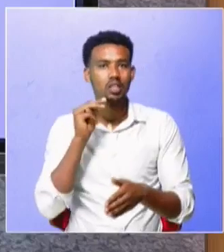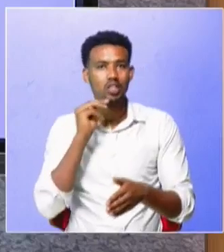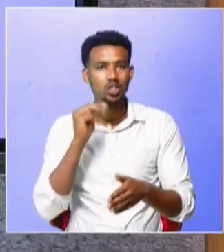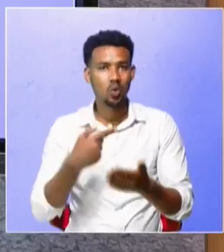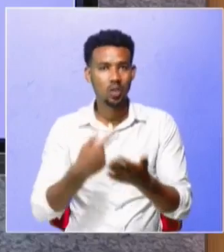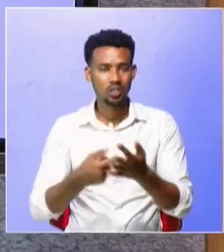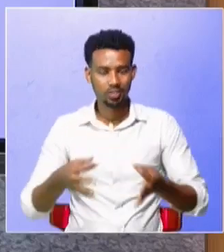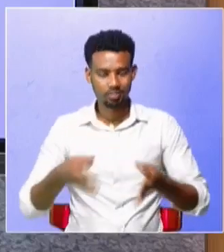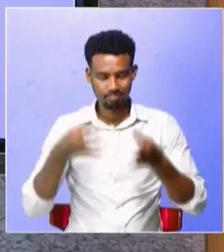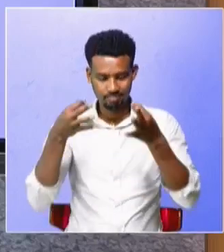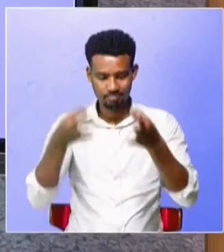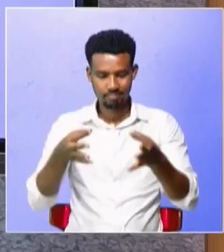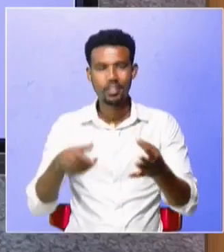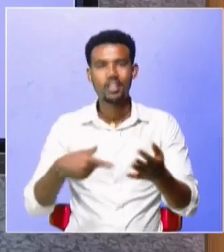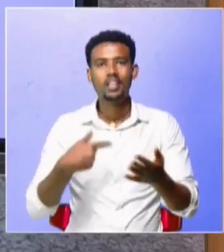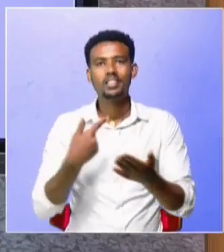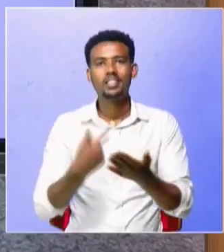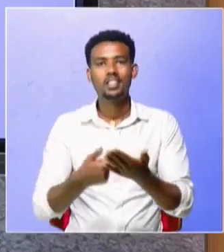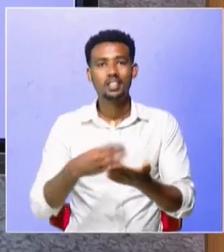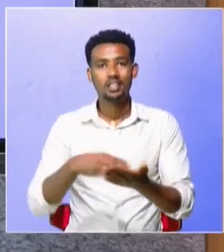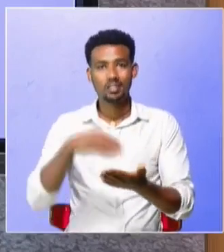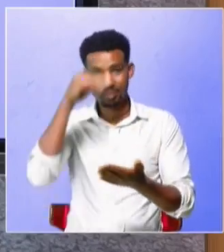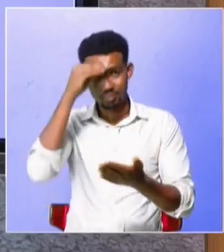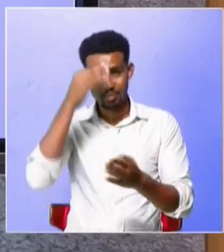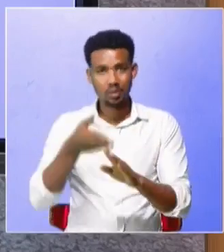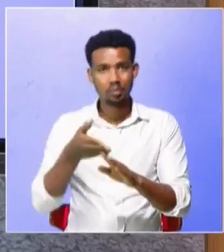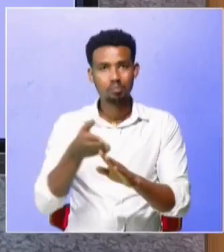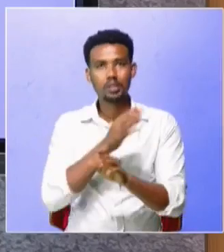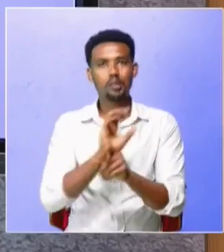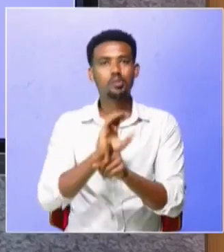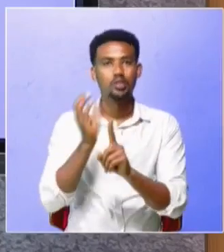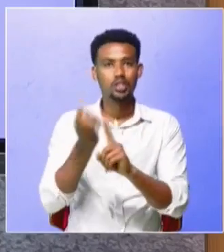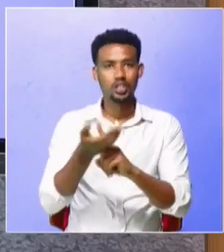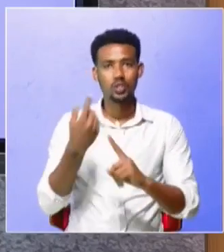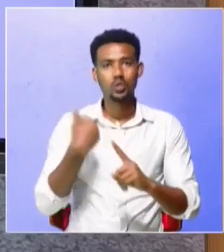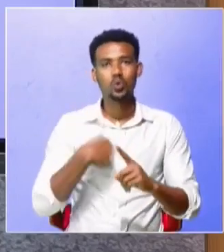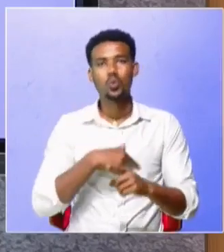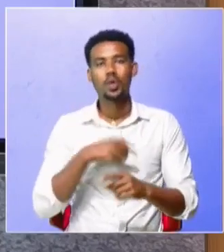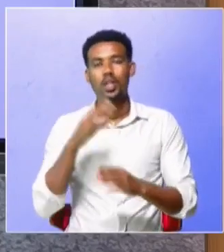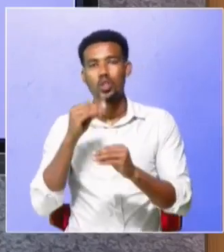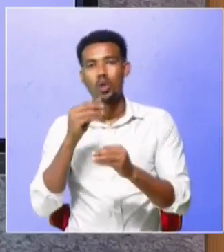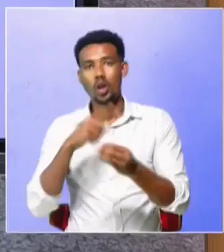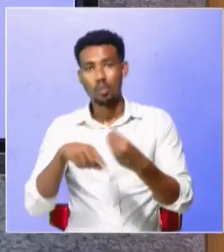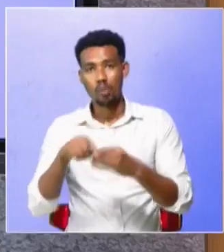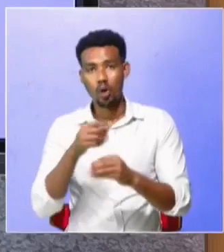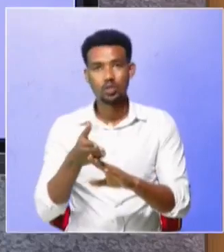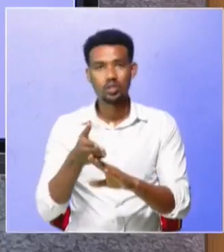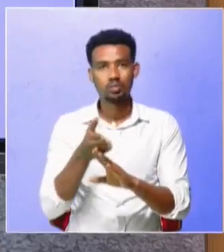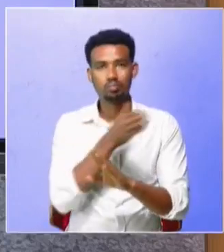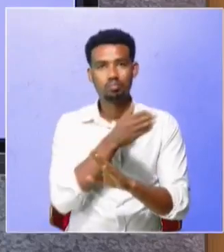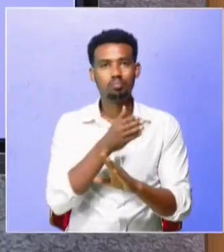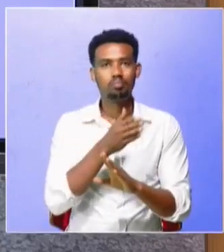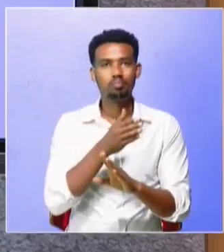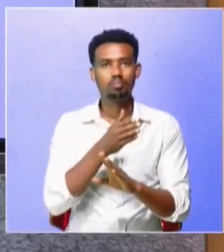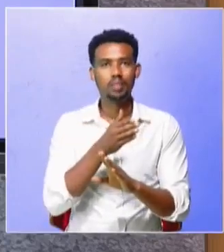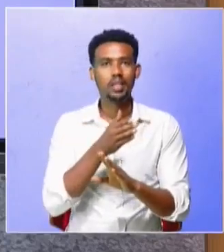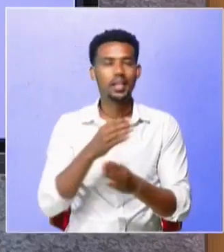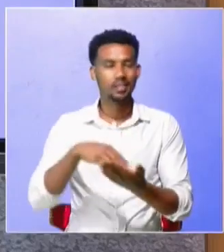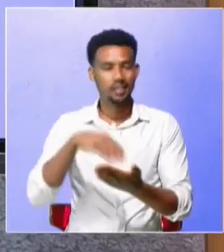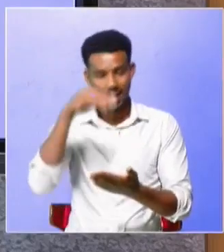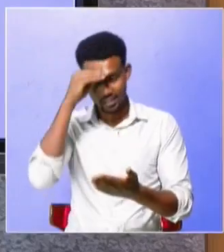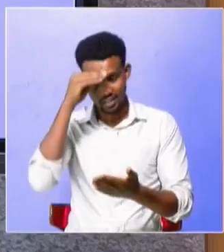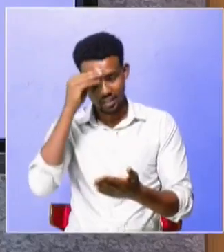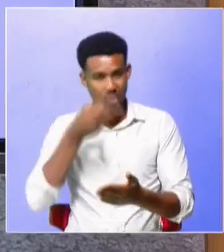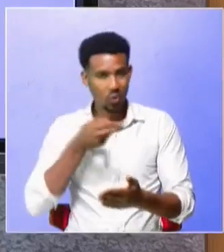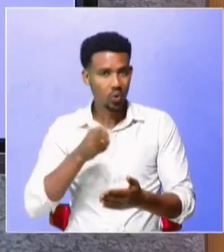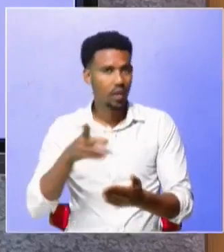and today's topic is prepositions. But before we talk about prepositions, let us go back to the previous lesson and